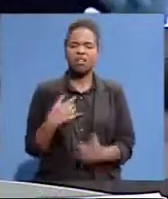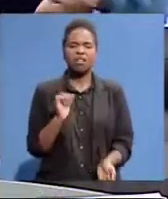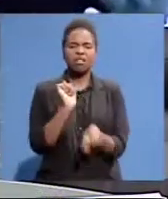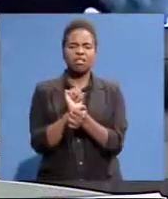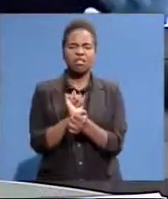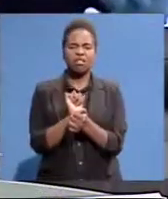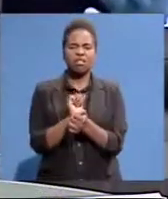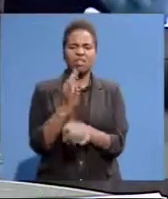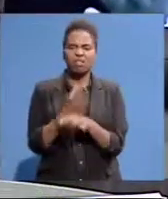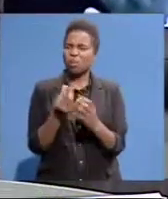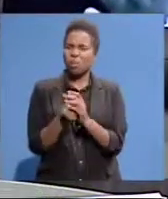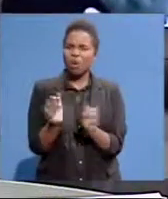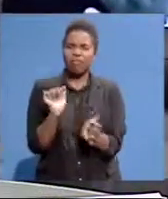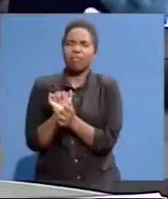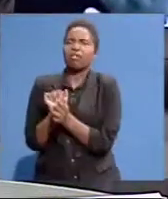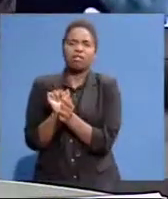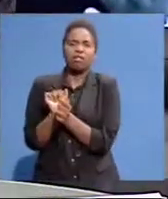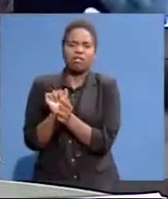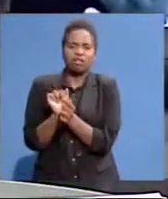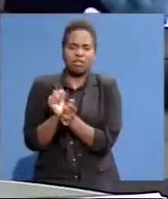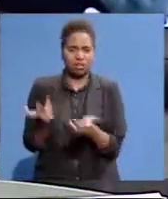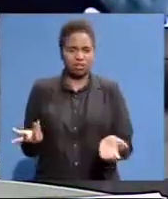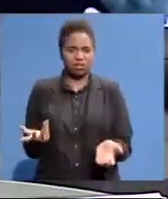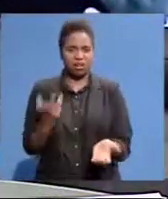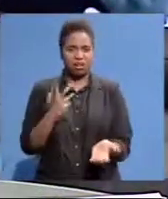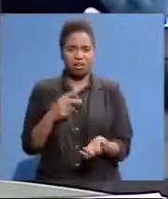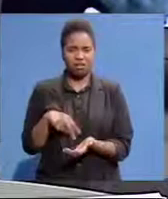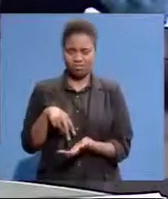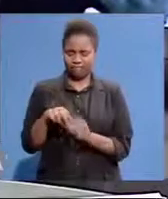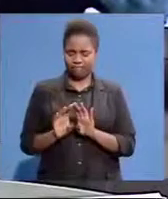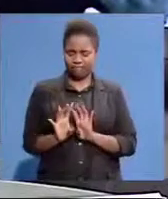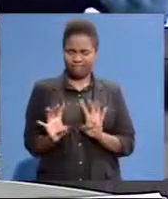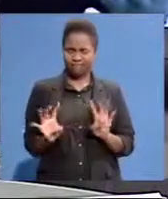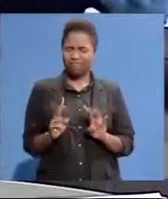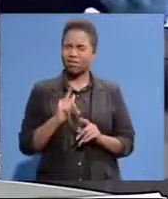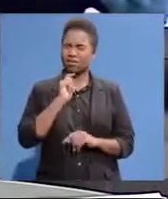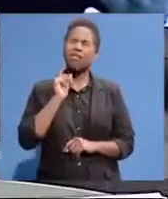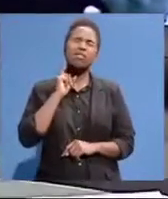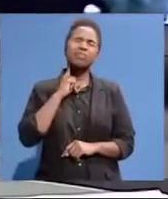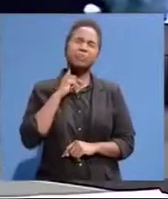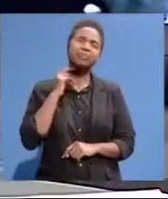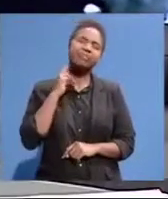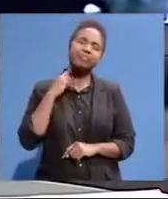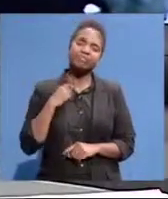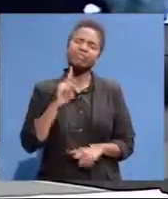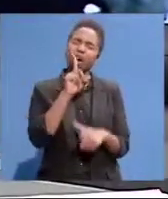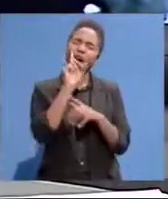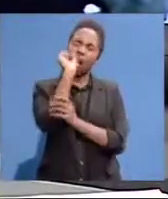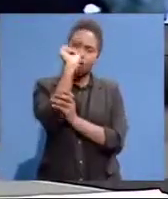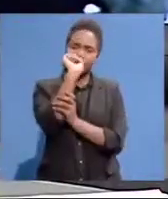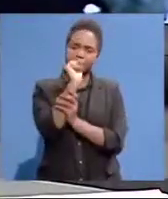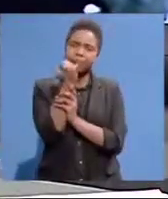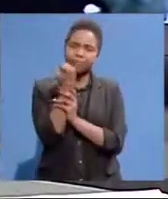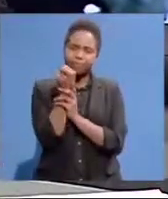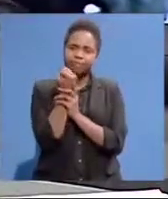with your father because you don't have a pass, and you're made to stand in a row like that. And some of those things. And I think people